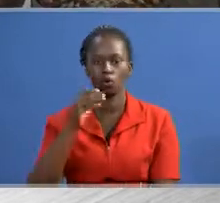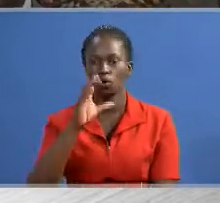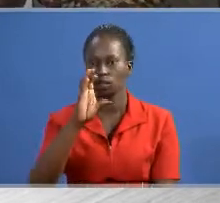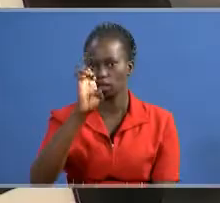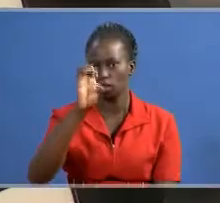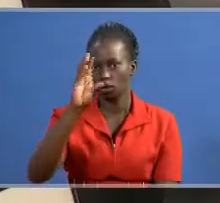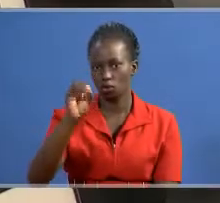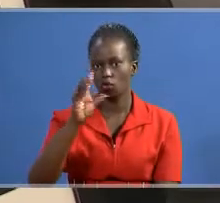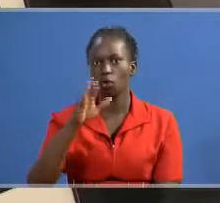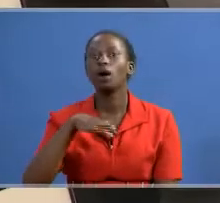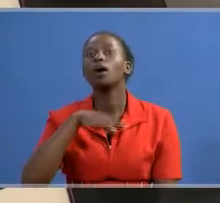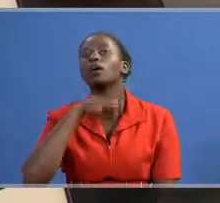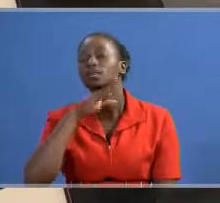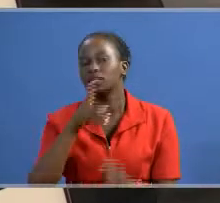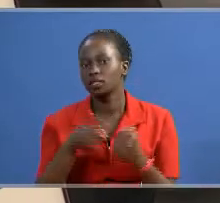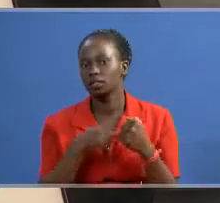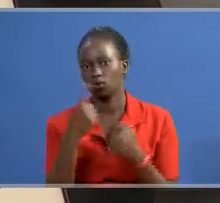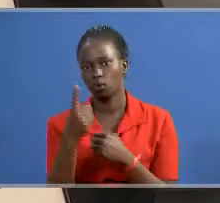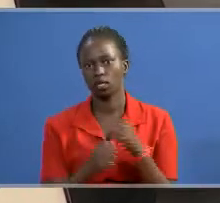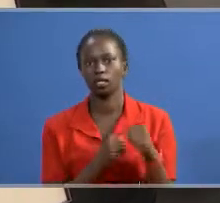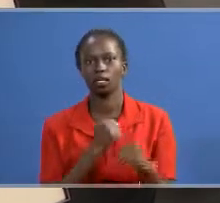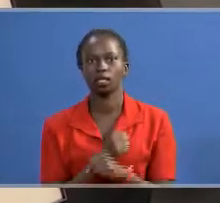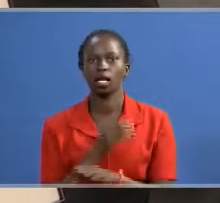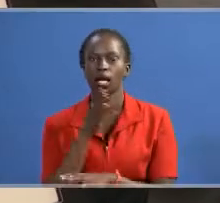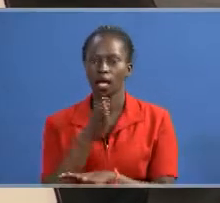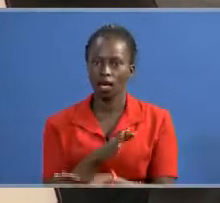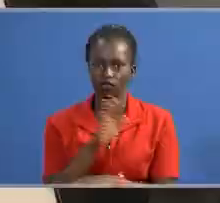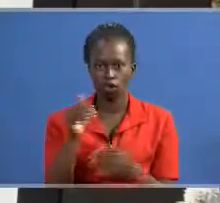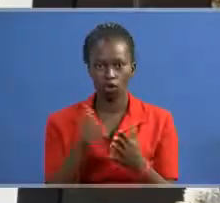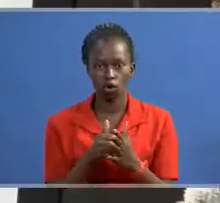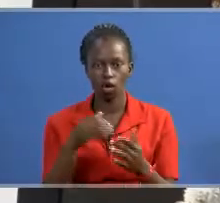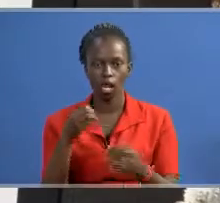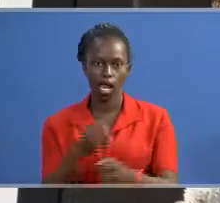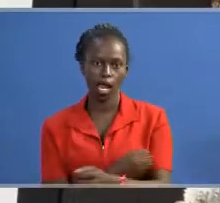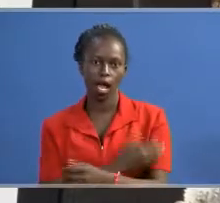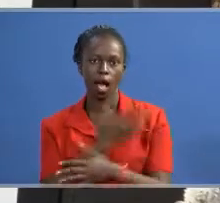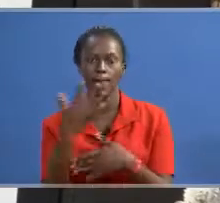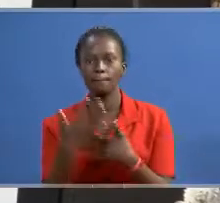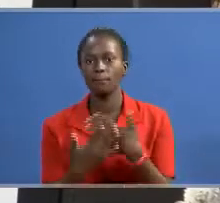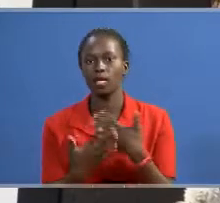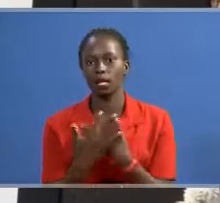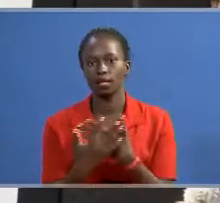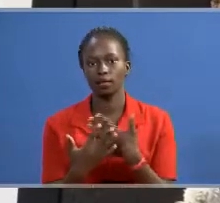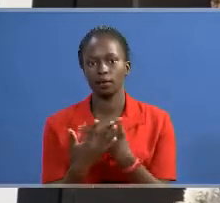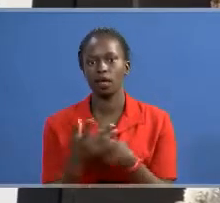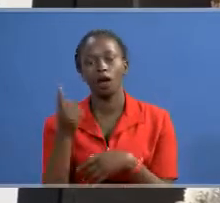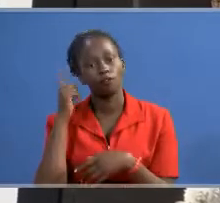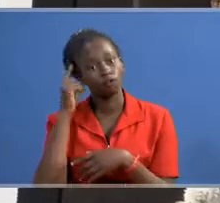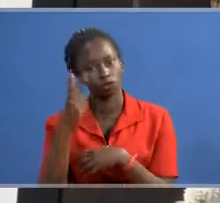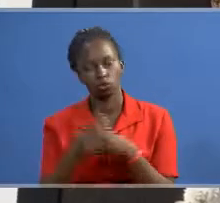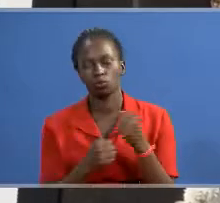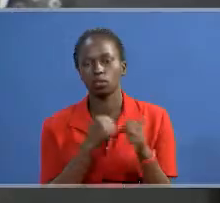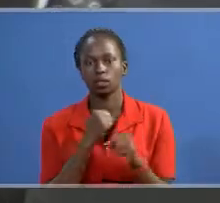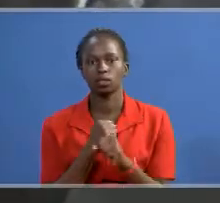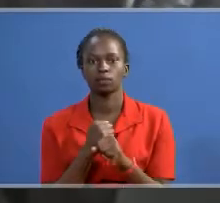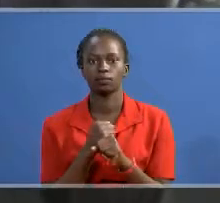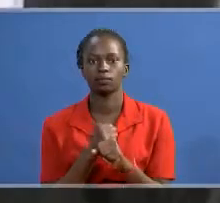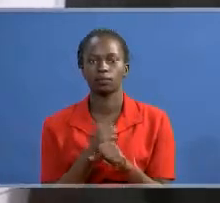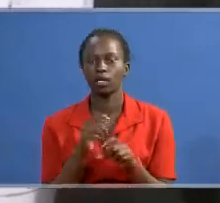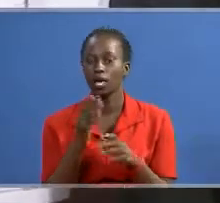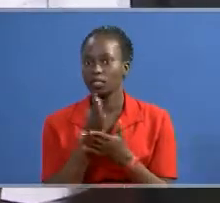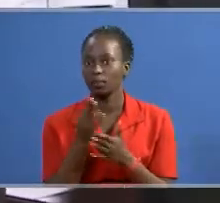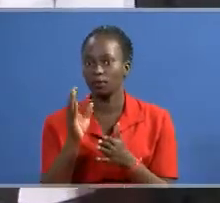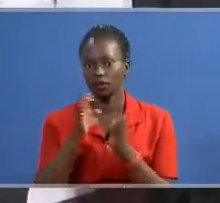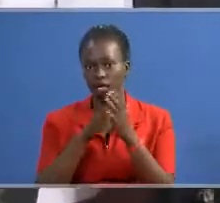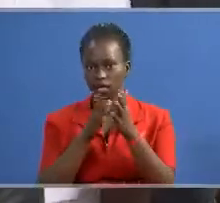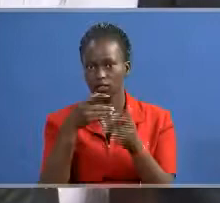CEO died at the age of 61 after battling leukemia, which is cancer of the blood, for 2 years. Some of the leaders